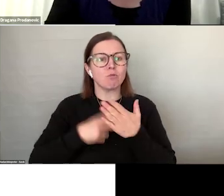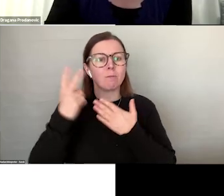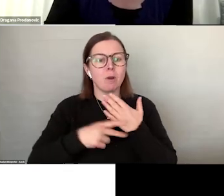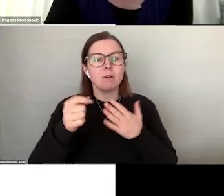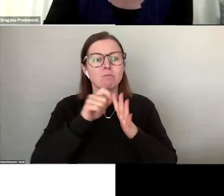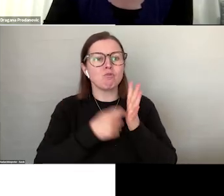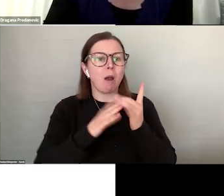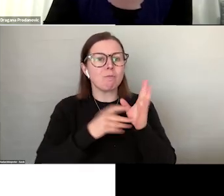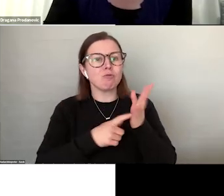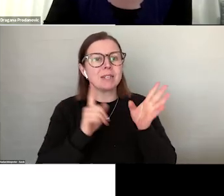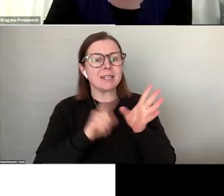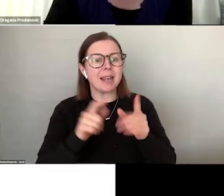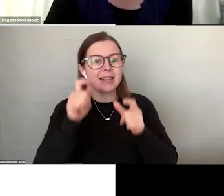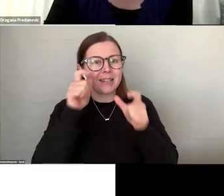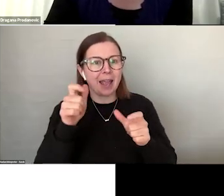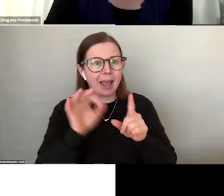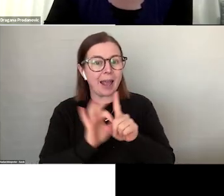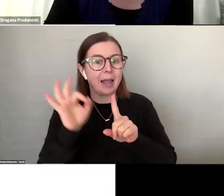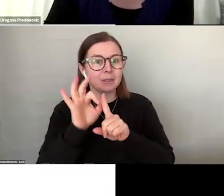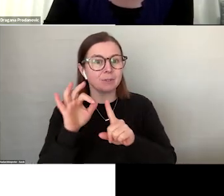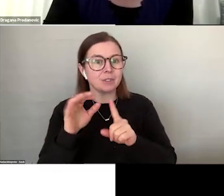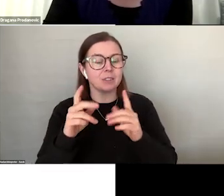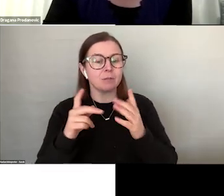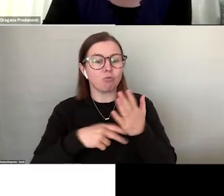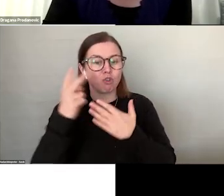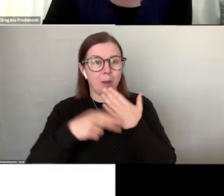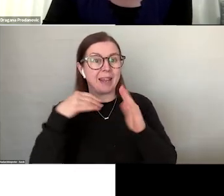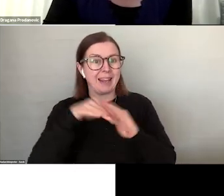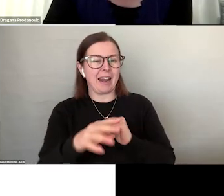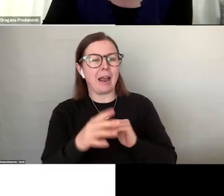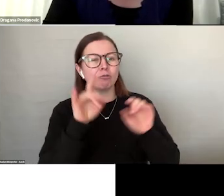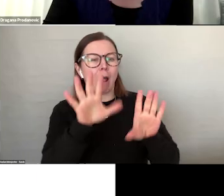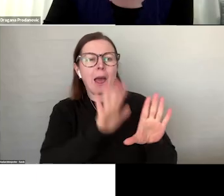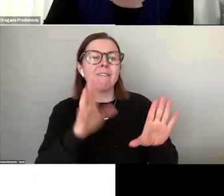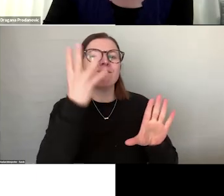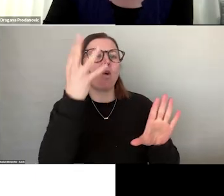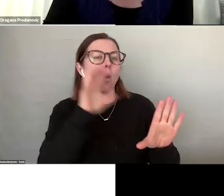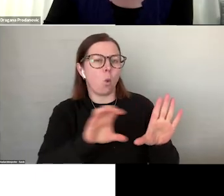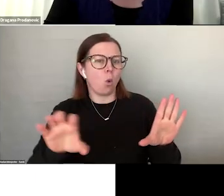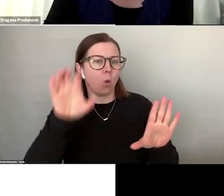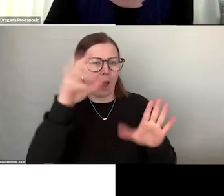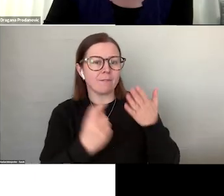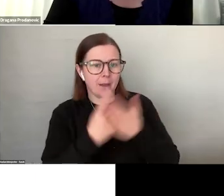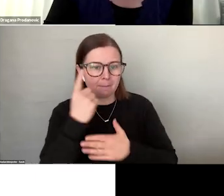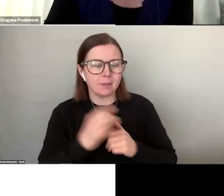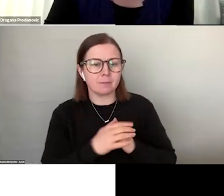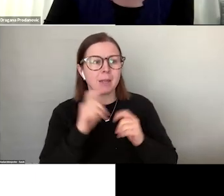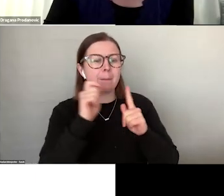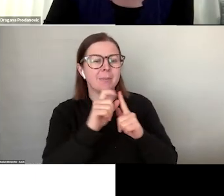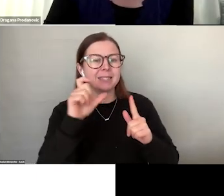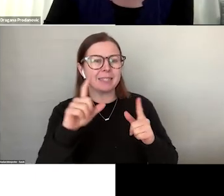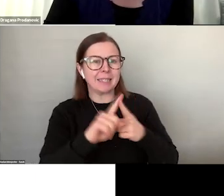Enhancement Program, which was ran across 4 Australian states. So this program, the